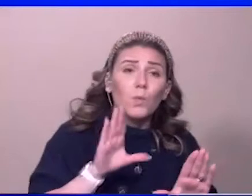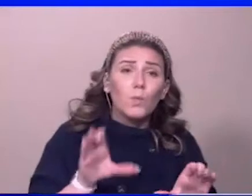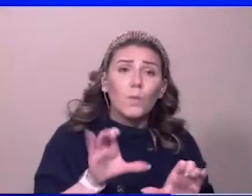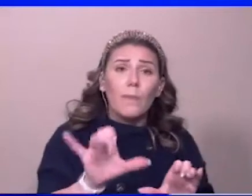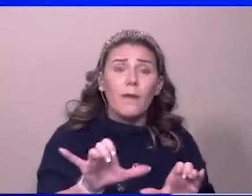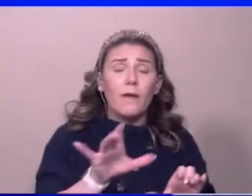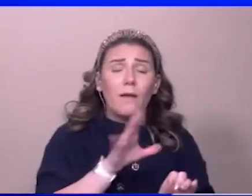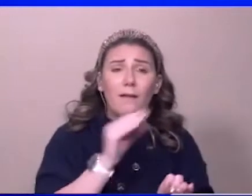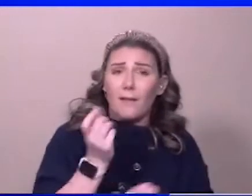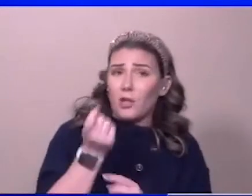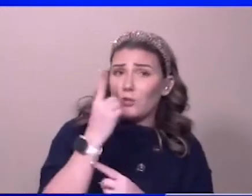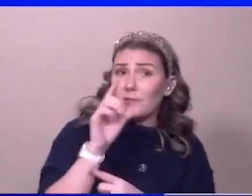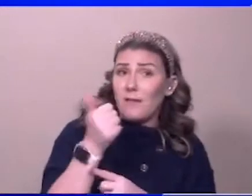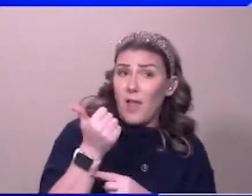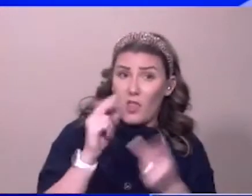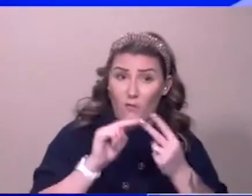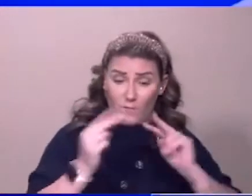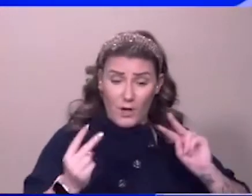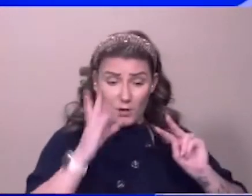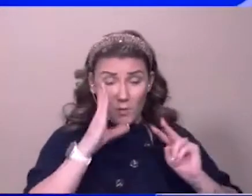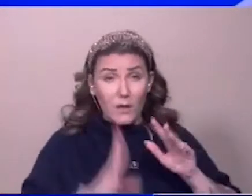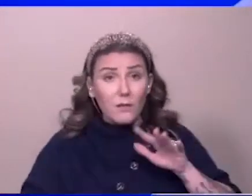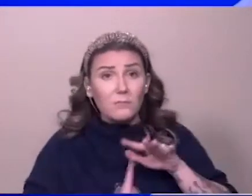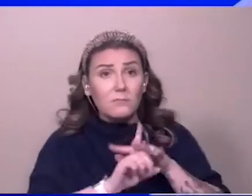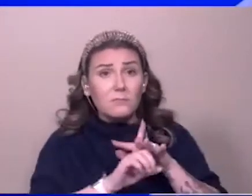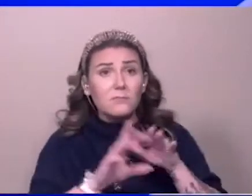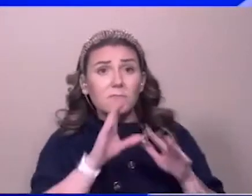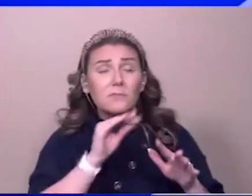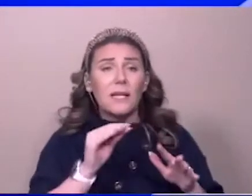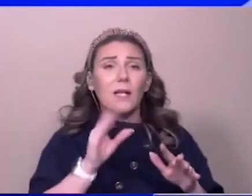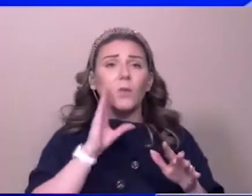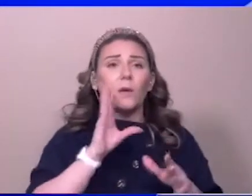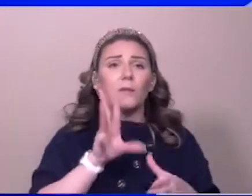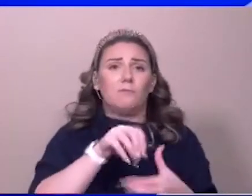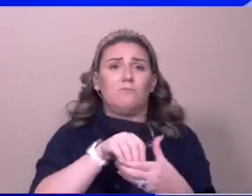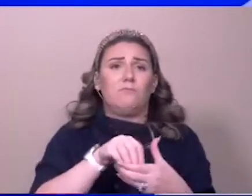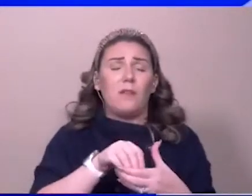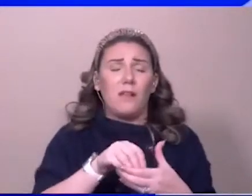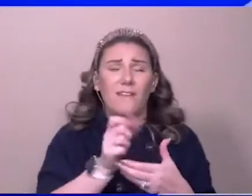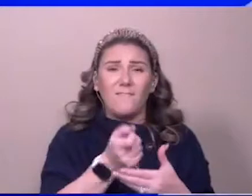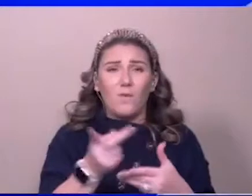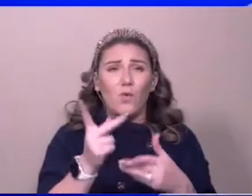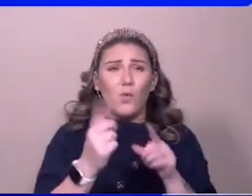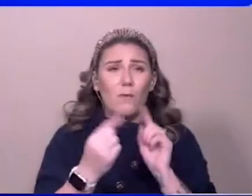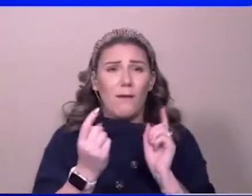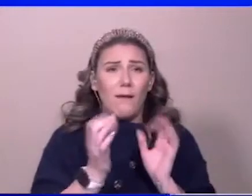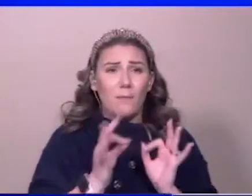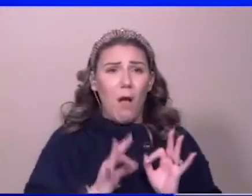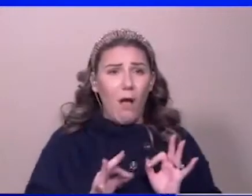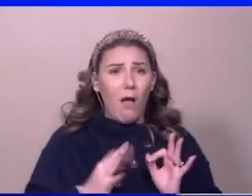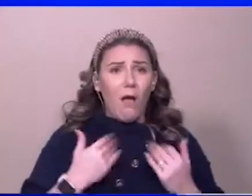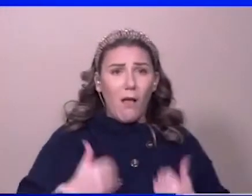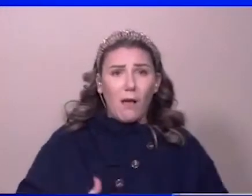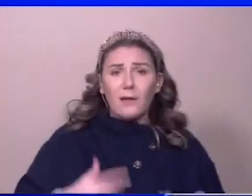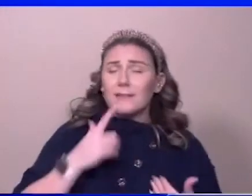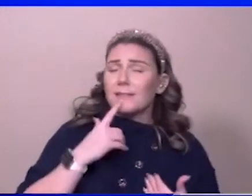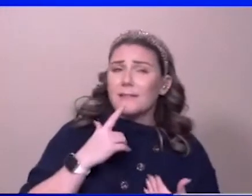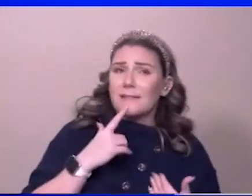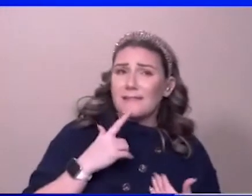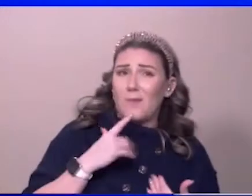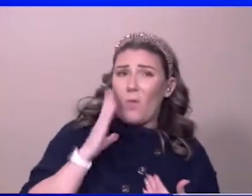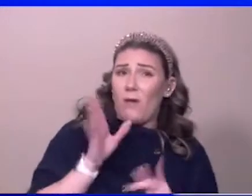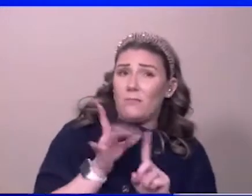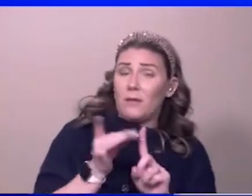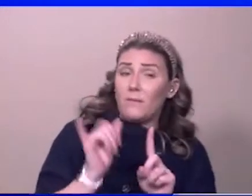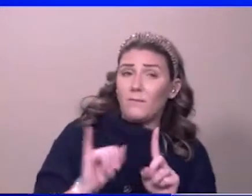that other variants will probably come through. We'll be able to evade some of our antibody responses so that we have infection. But